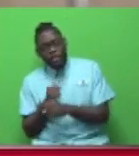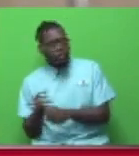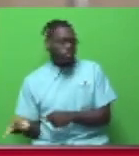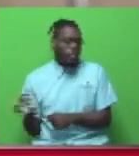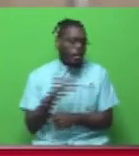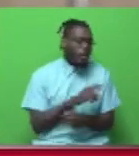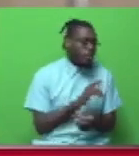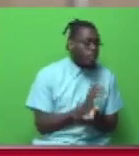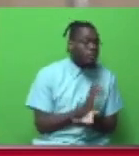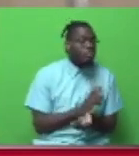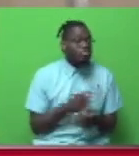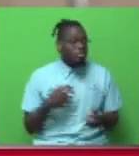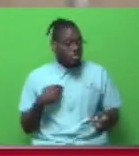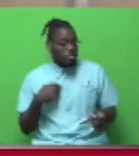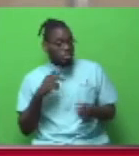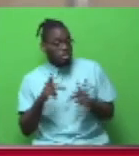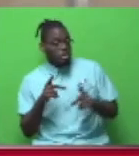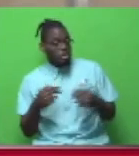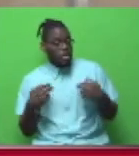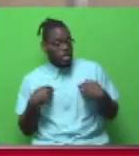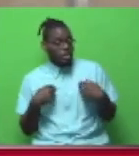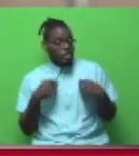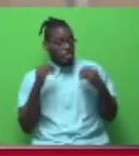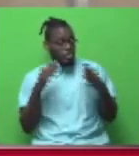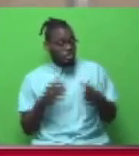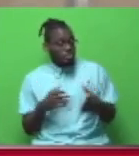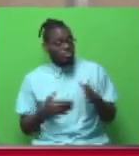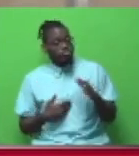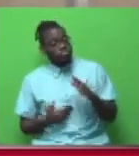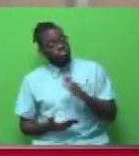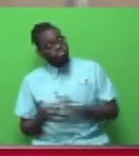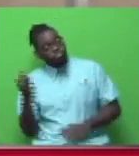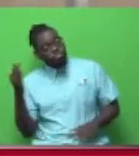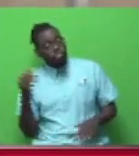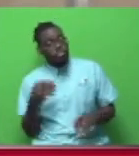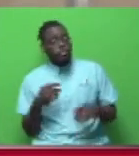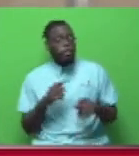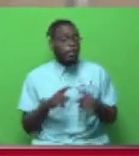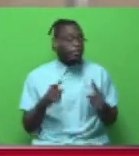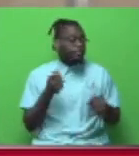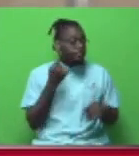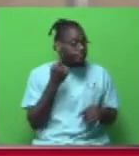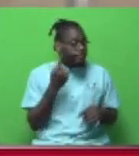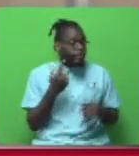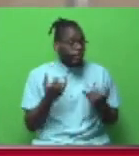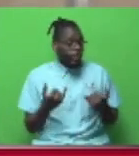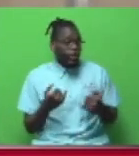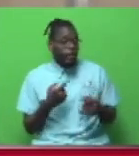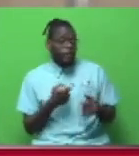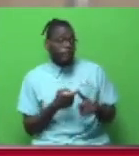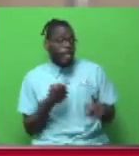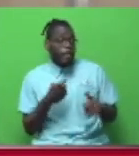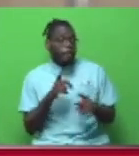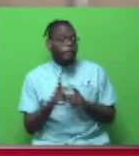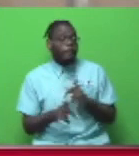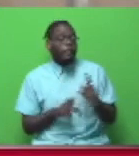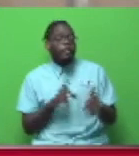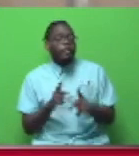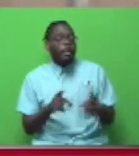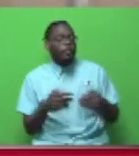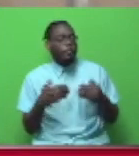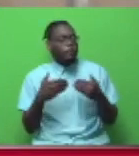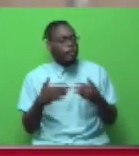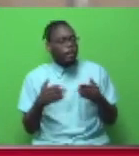gone tomorrow. But who they learn from is the long-standing, who they learn from are the long-standing public servants